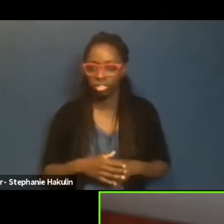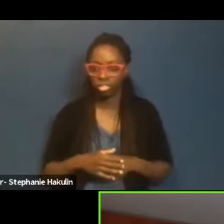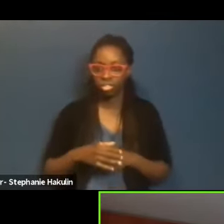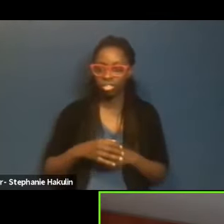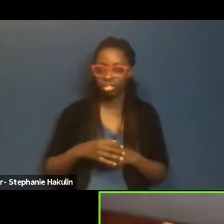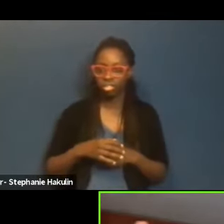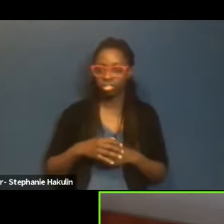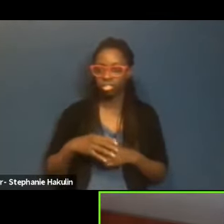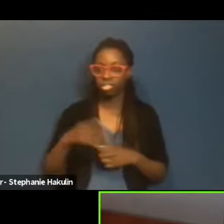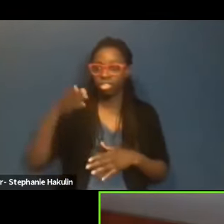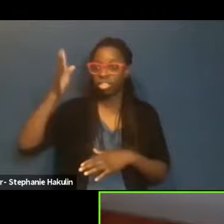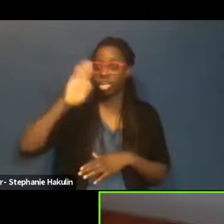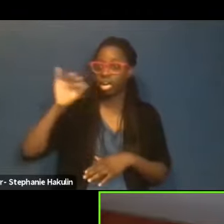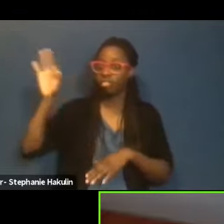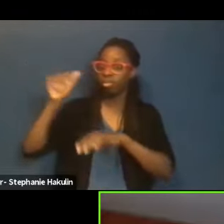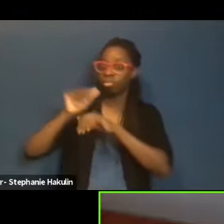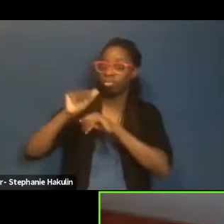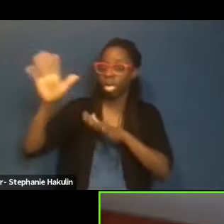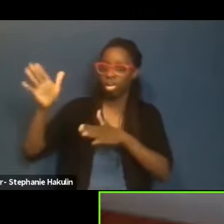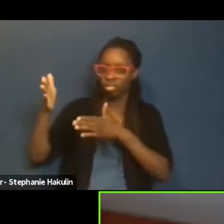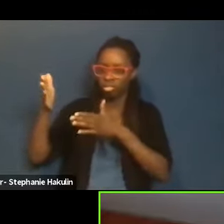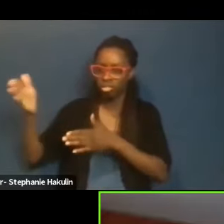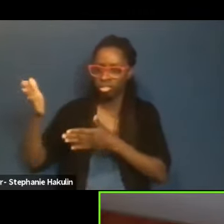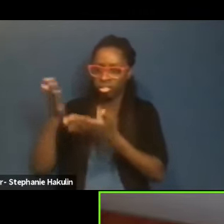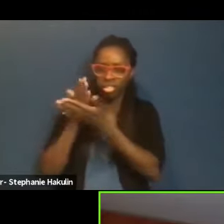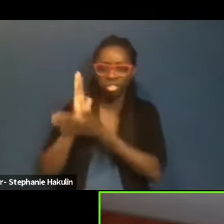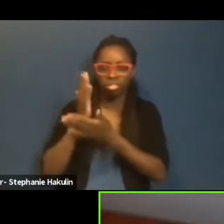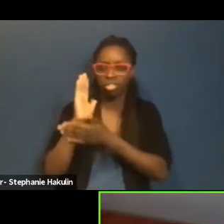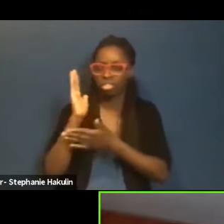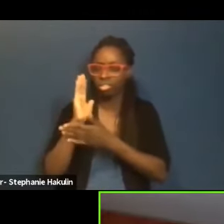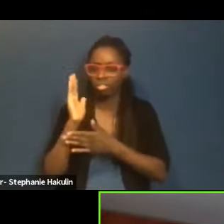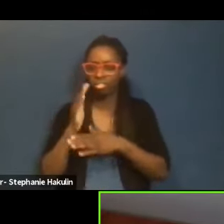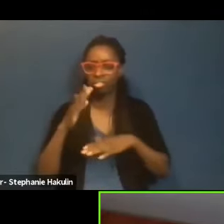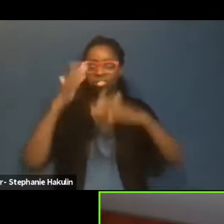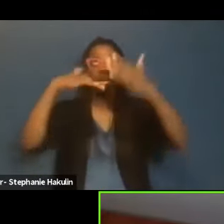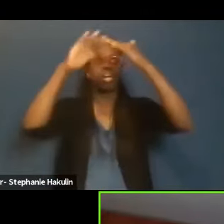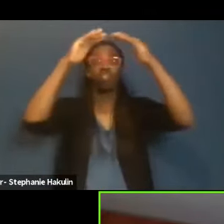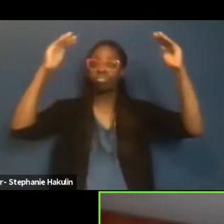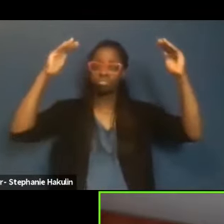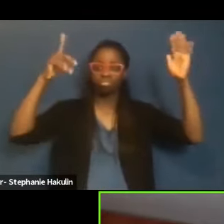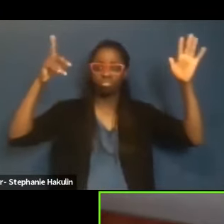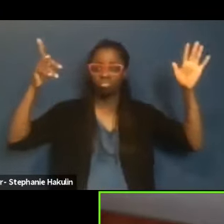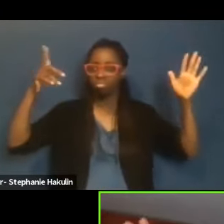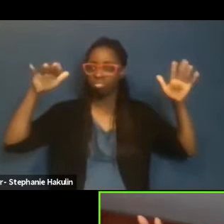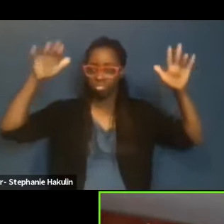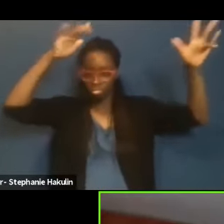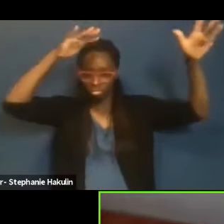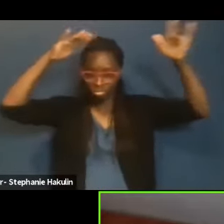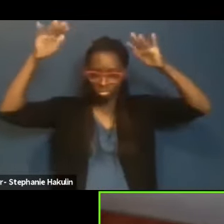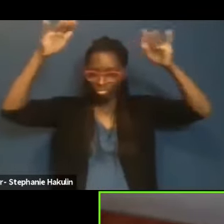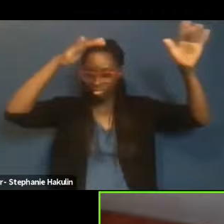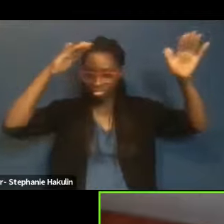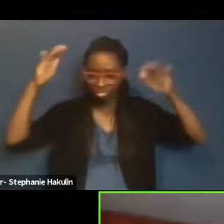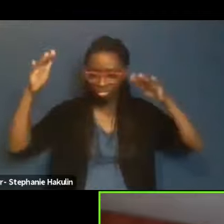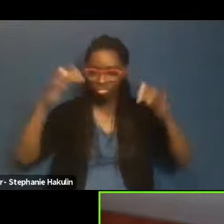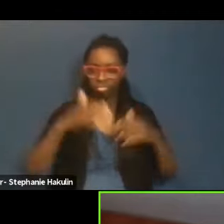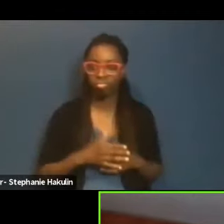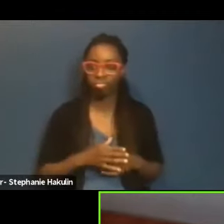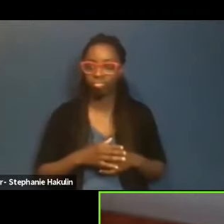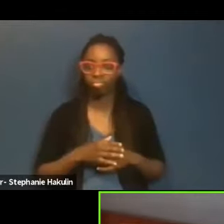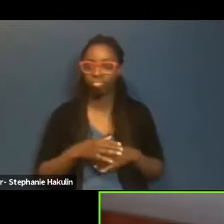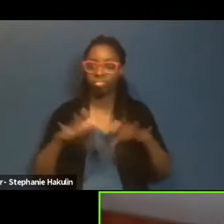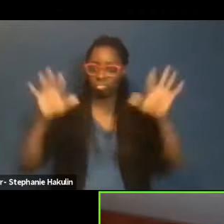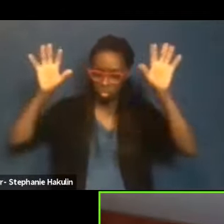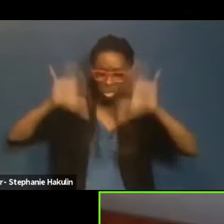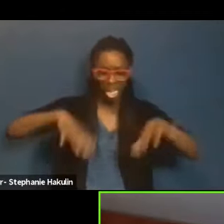también, until the sky breaks open and they call forth the fleeting relief of rain, coolness falling over the clamor and the heat,